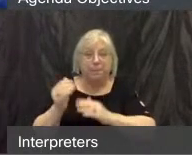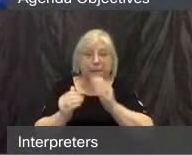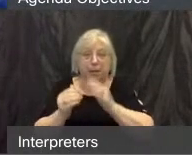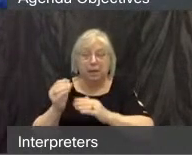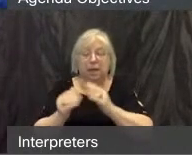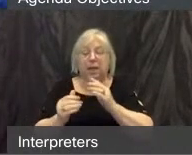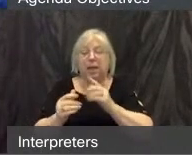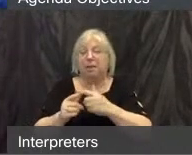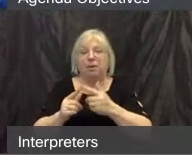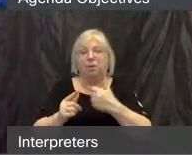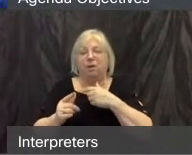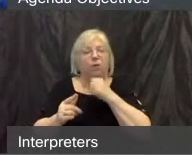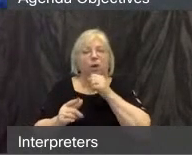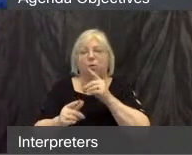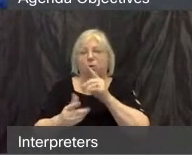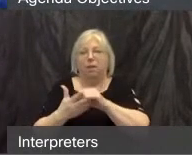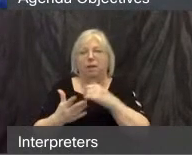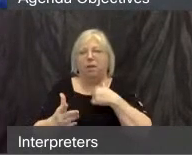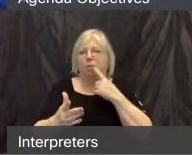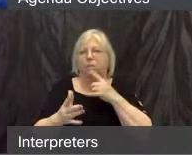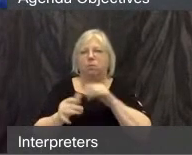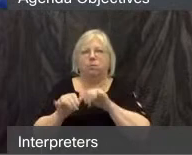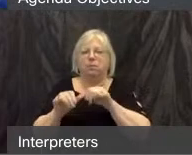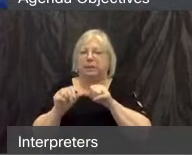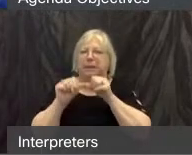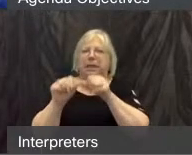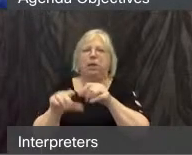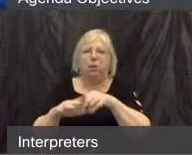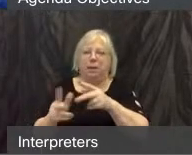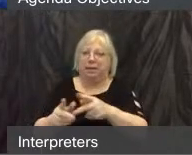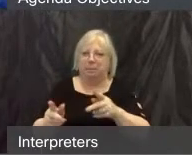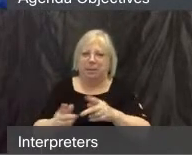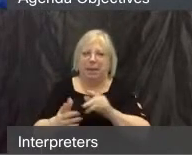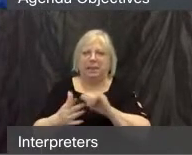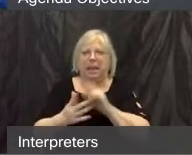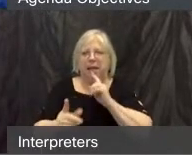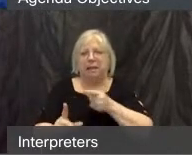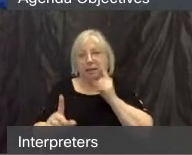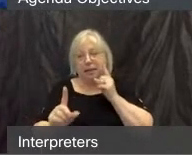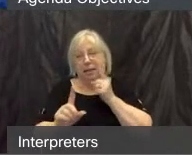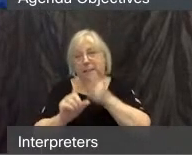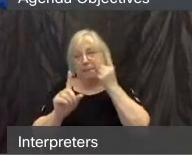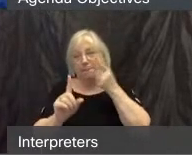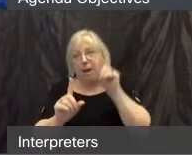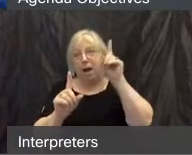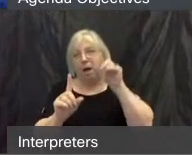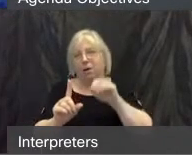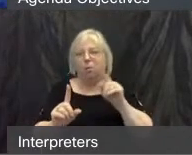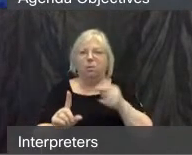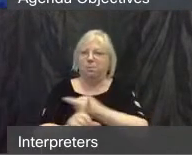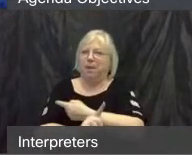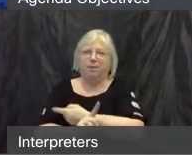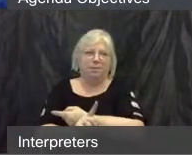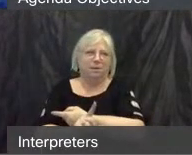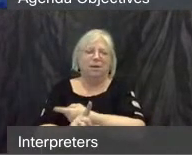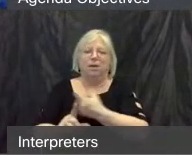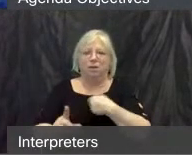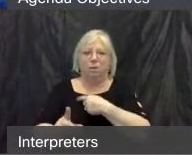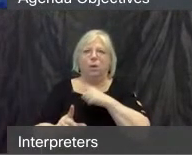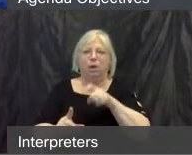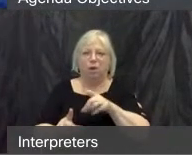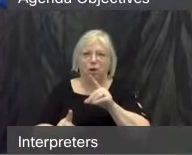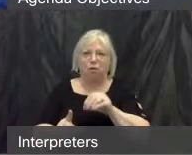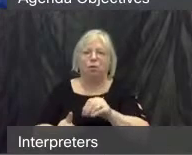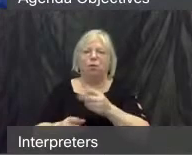in this place where we're just doing this hit and miss. And I agree, Director Phillips and Mayor, we need to do a better job of figuring out a way to attract